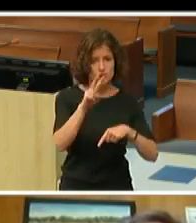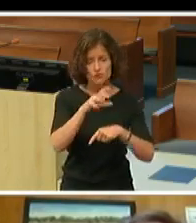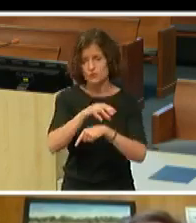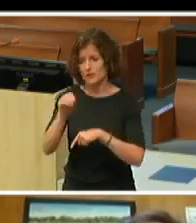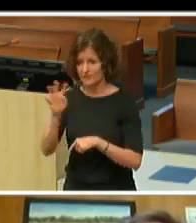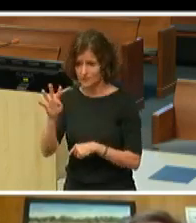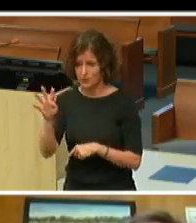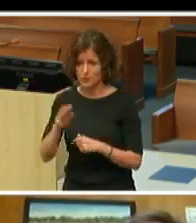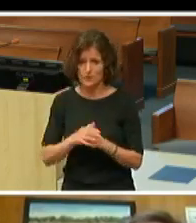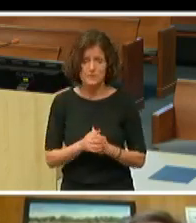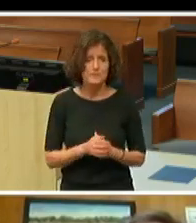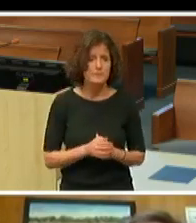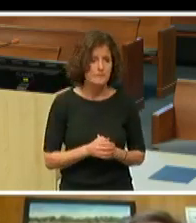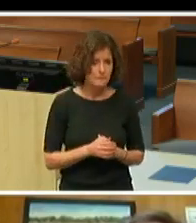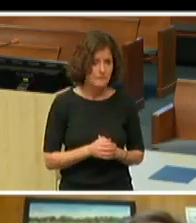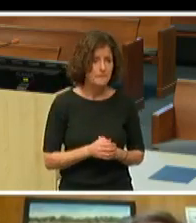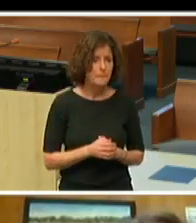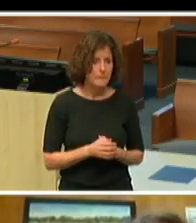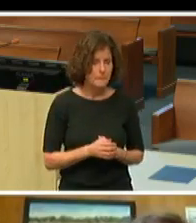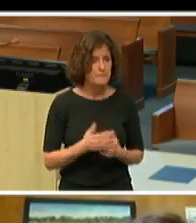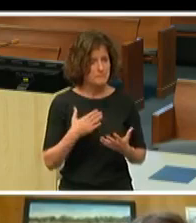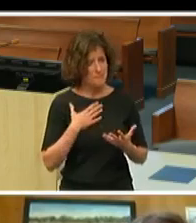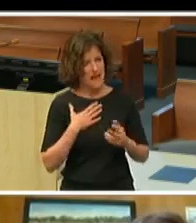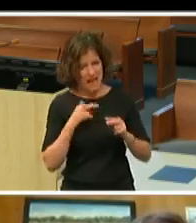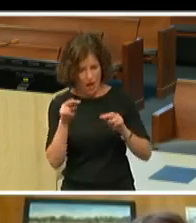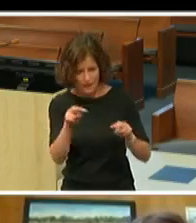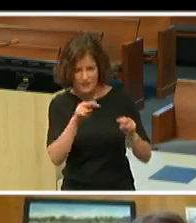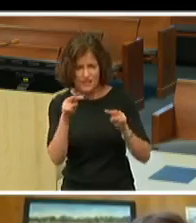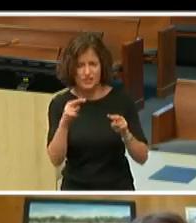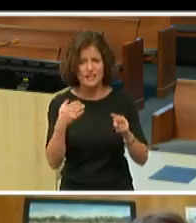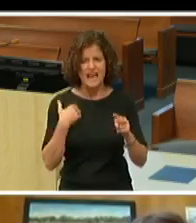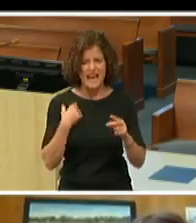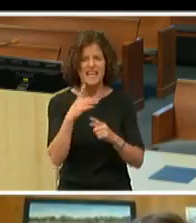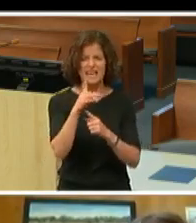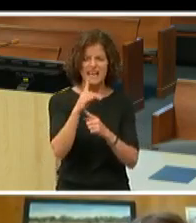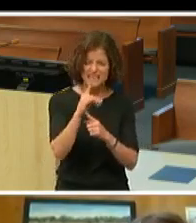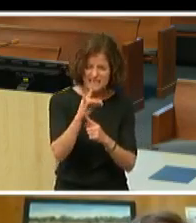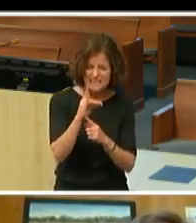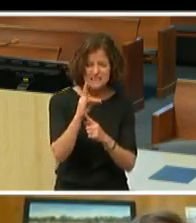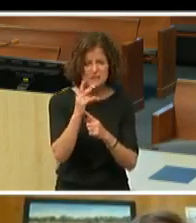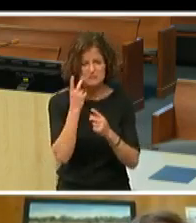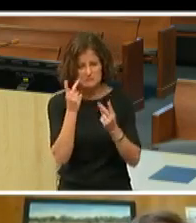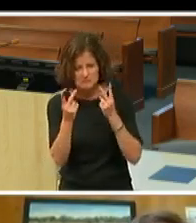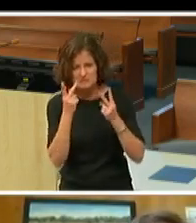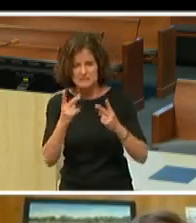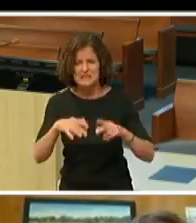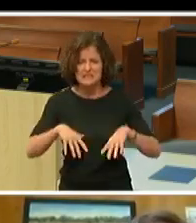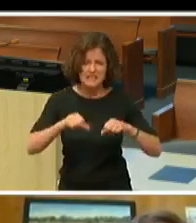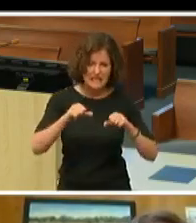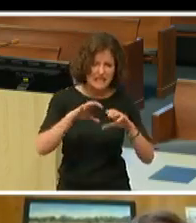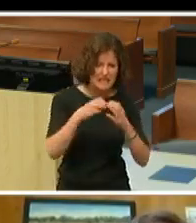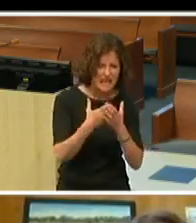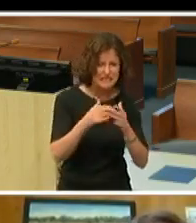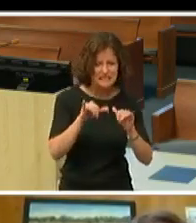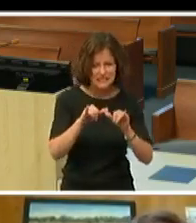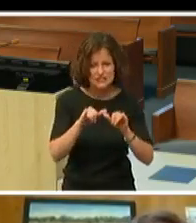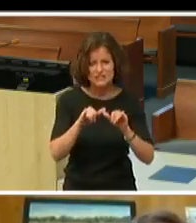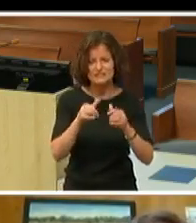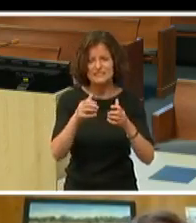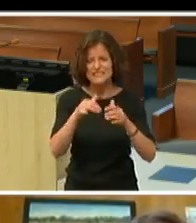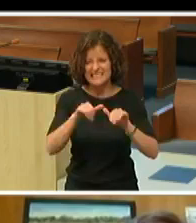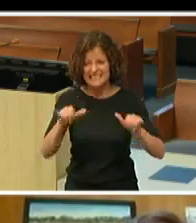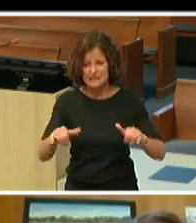the observation that I had, and I did spend some time taking classes in systems engineering back in the day,